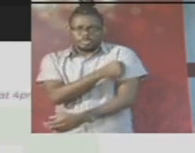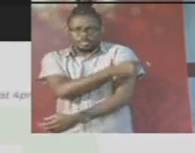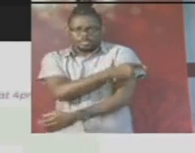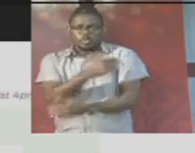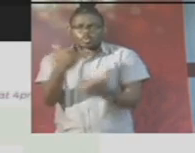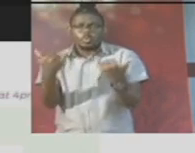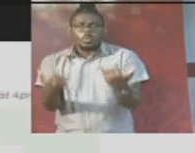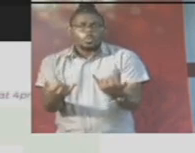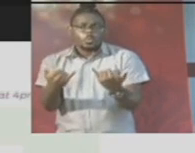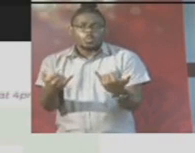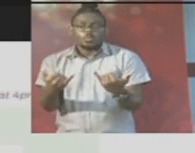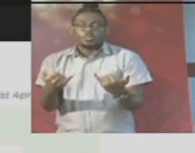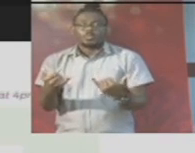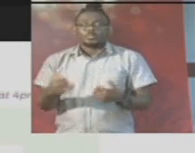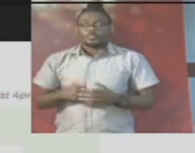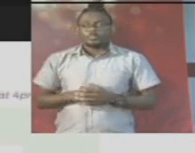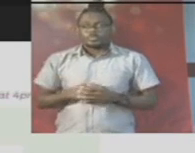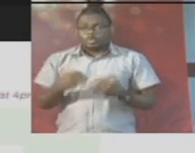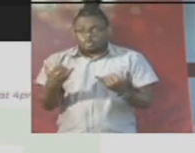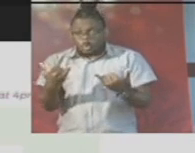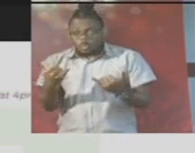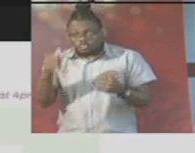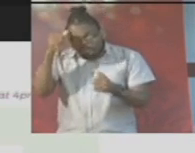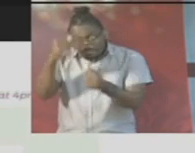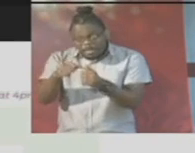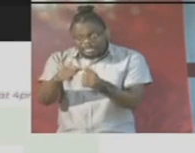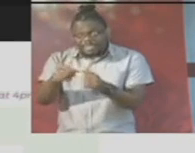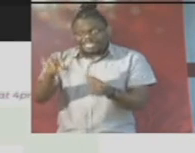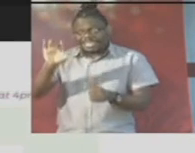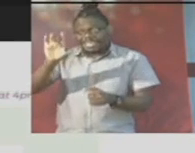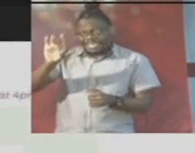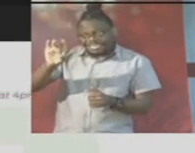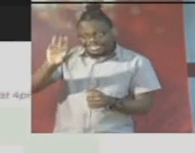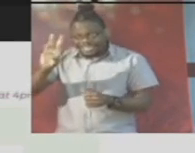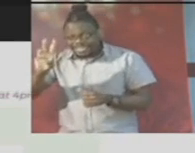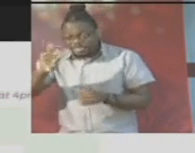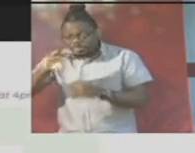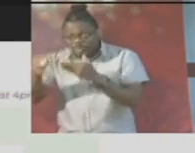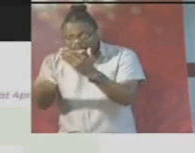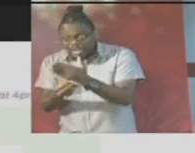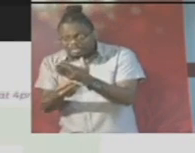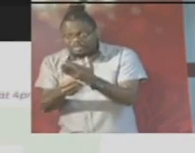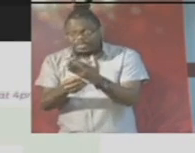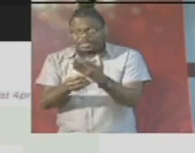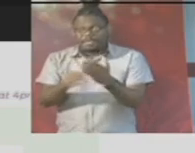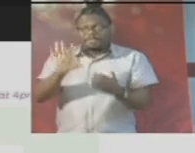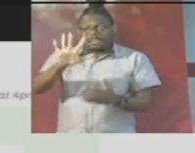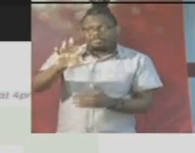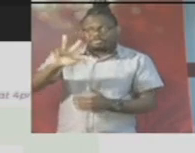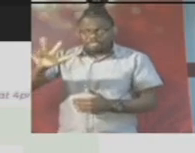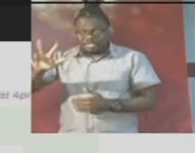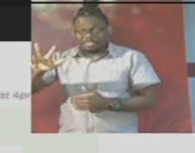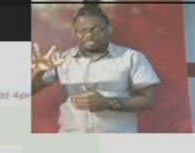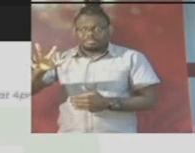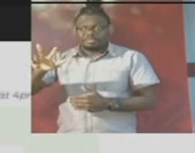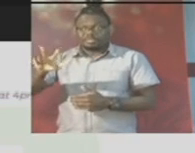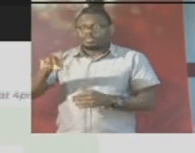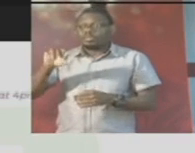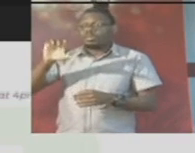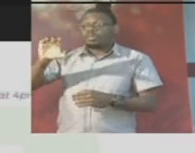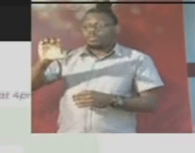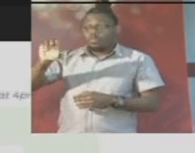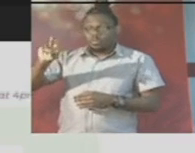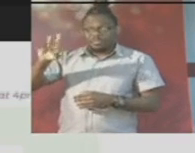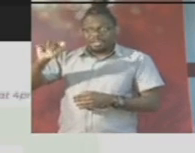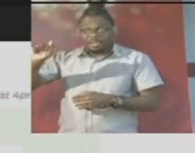again, 86 as a total, with 53 of those being housed at the Coover Hospital and multi-training facility, 1 person in